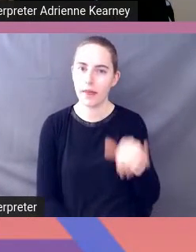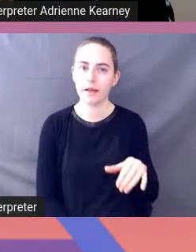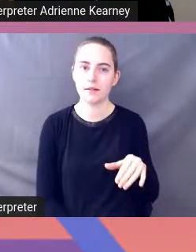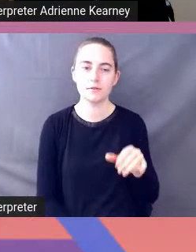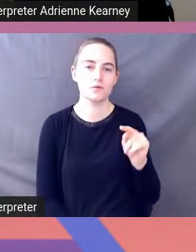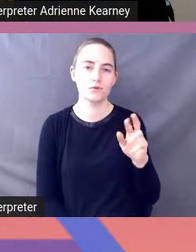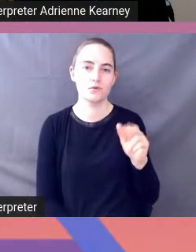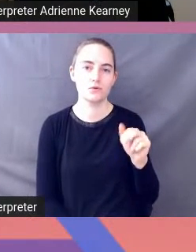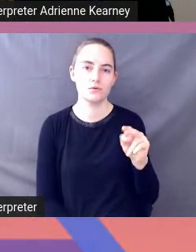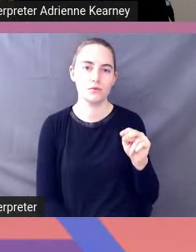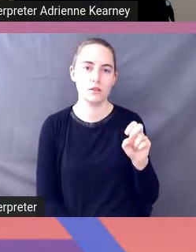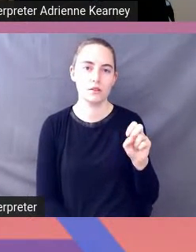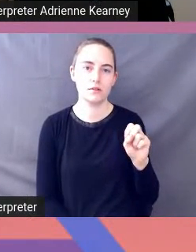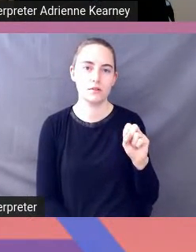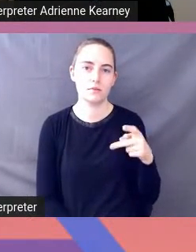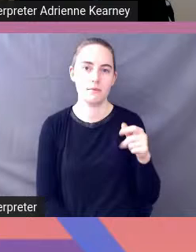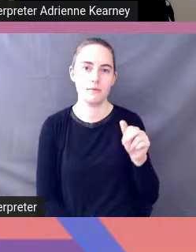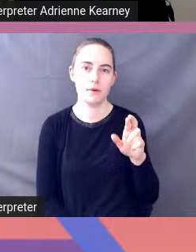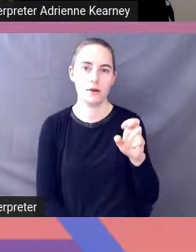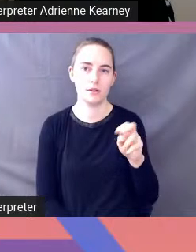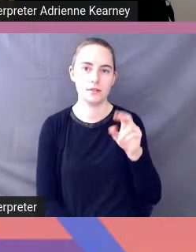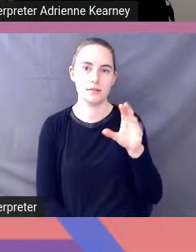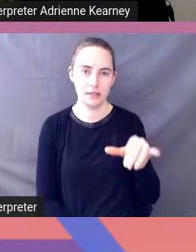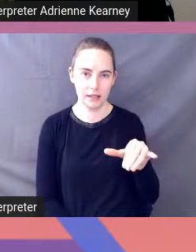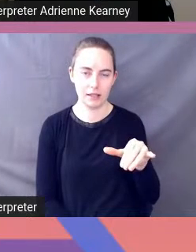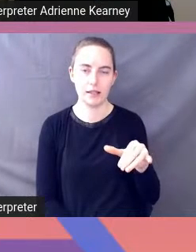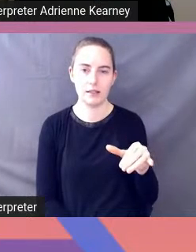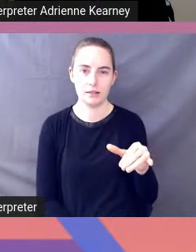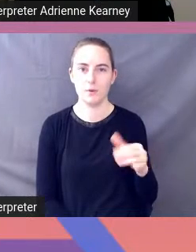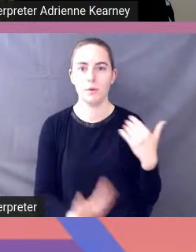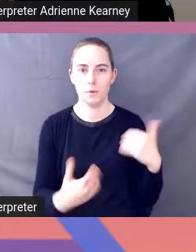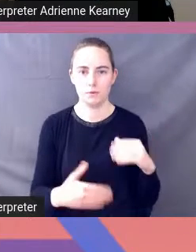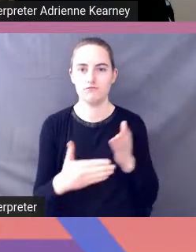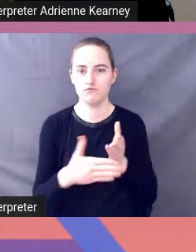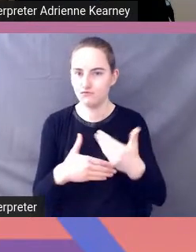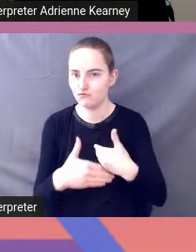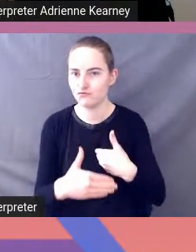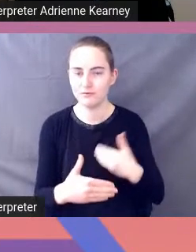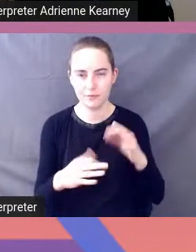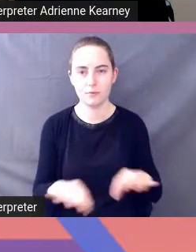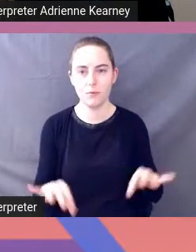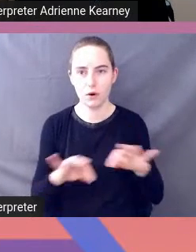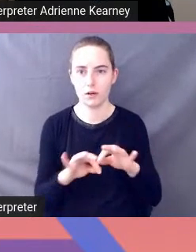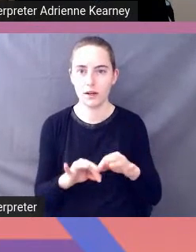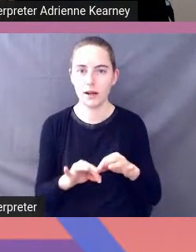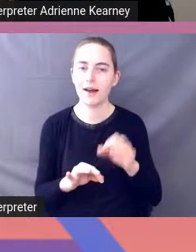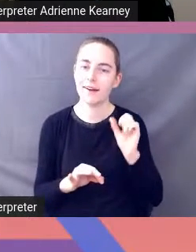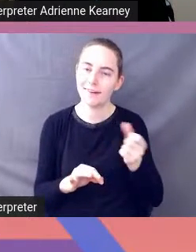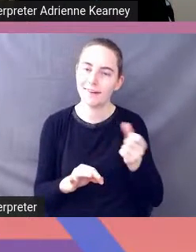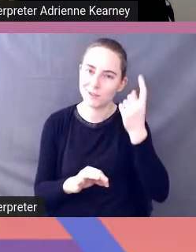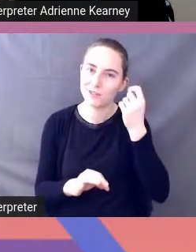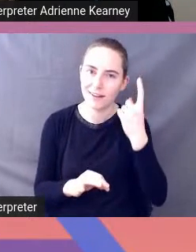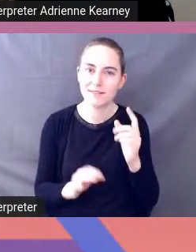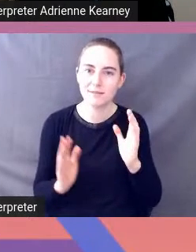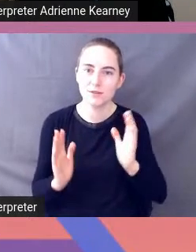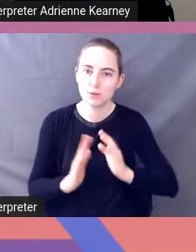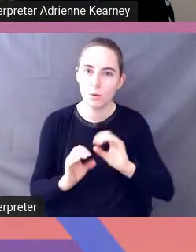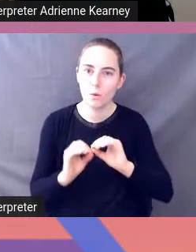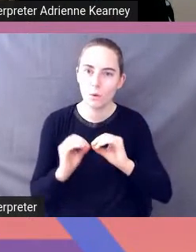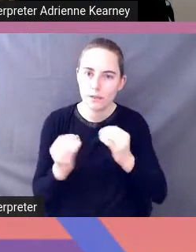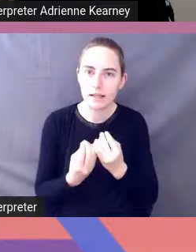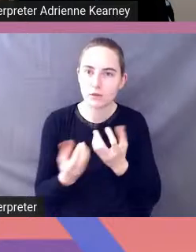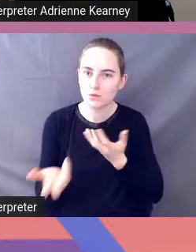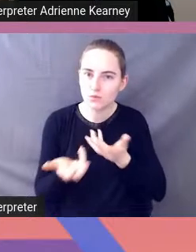important. And again, the communication, but I can see why working with a smaller organization can maybe you can feel a little bit more